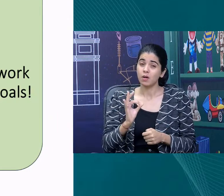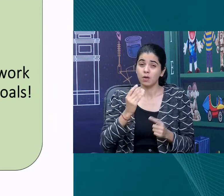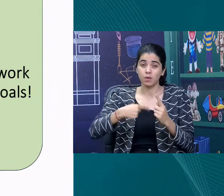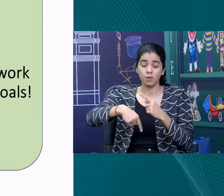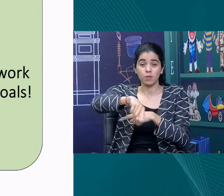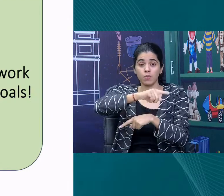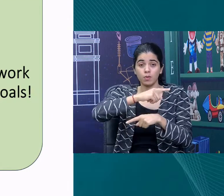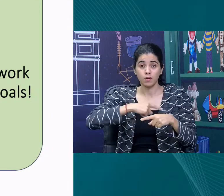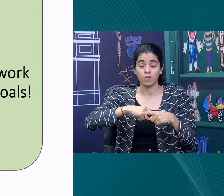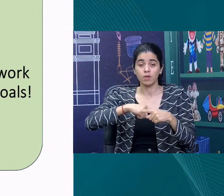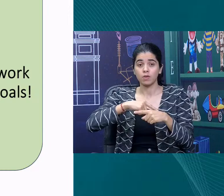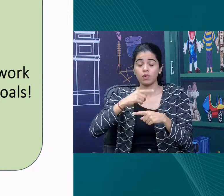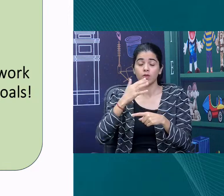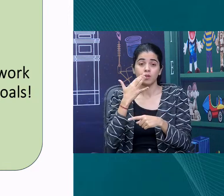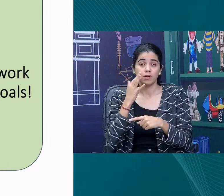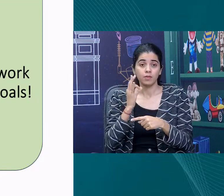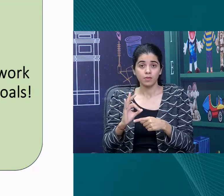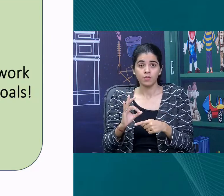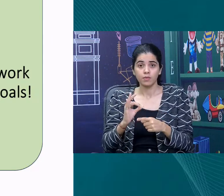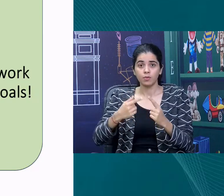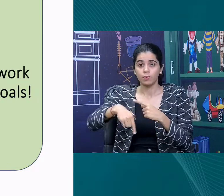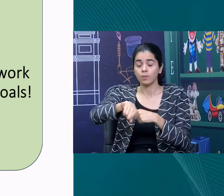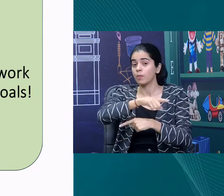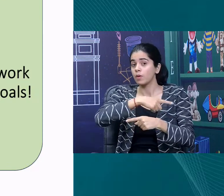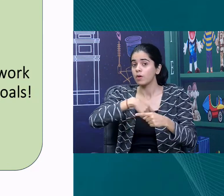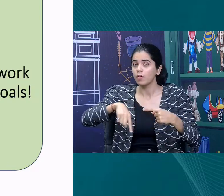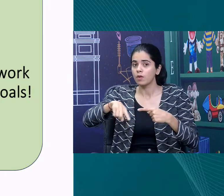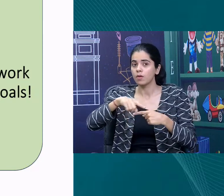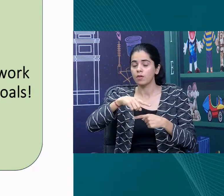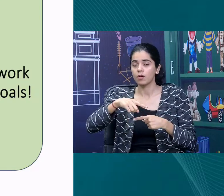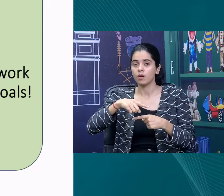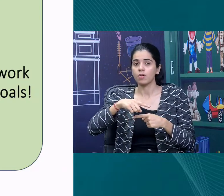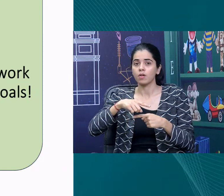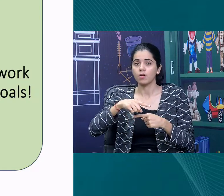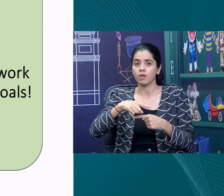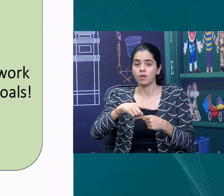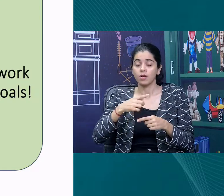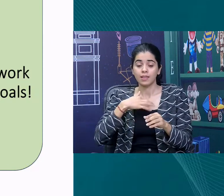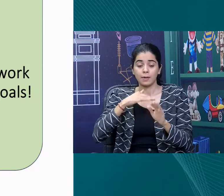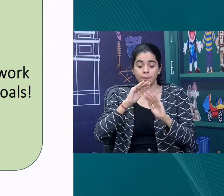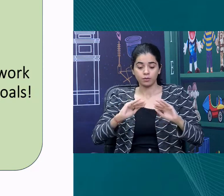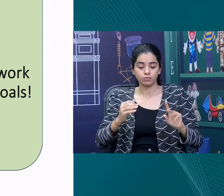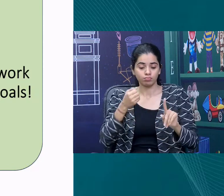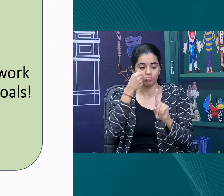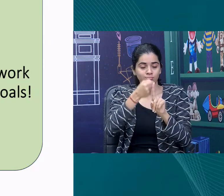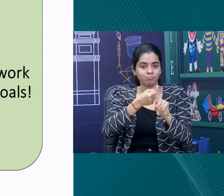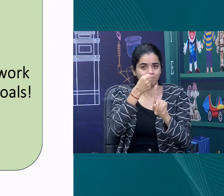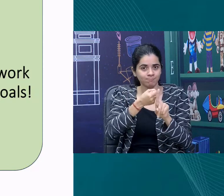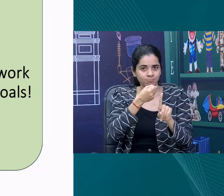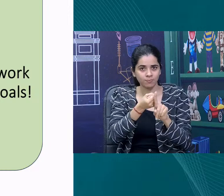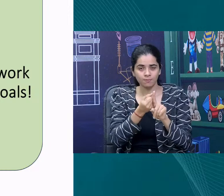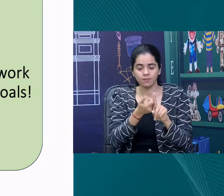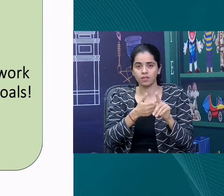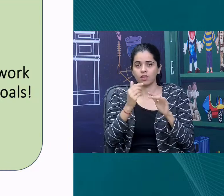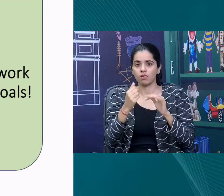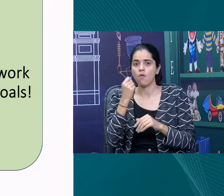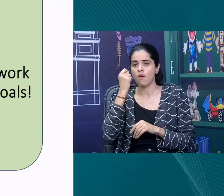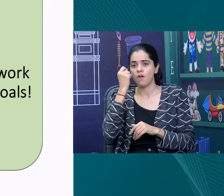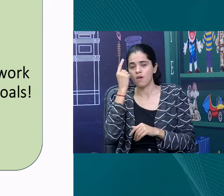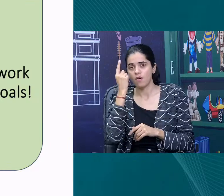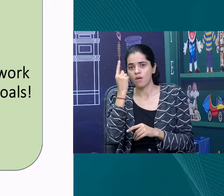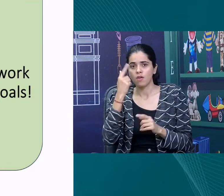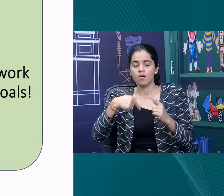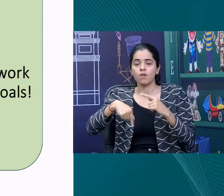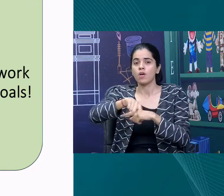task in a room, a differentiated classroom, is actually to empower students, to understand